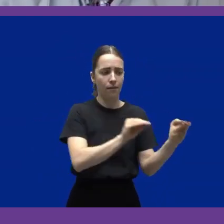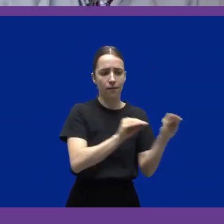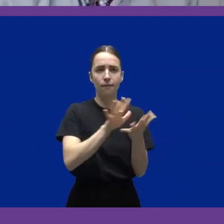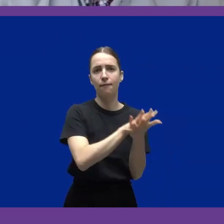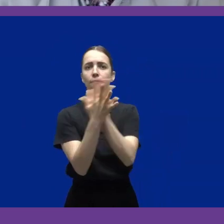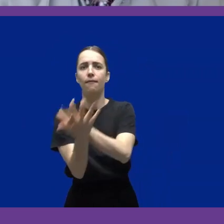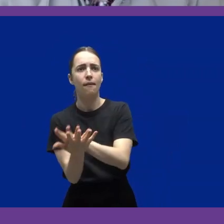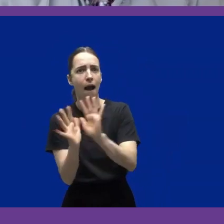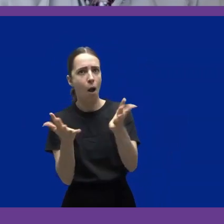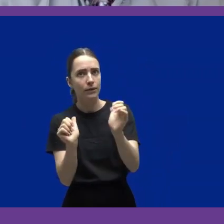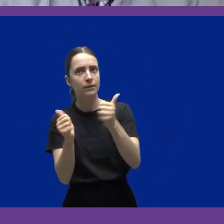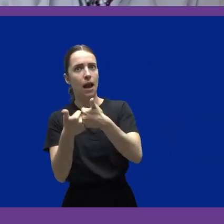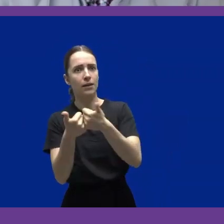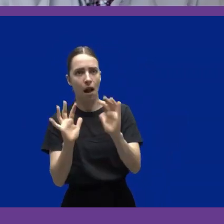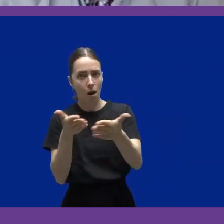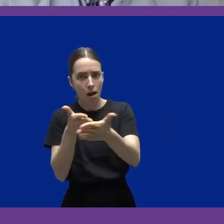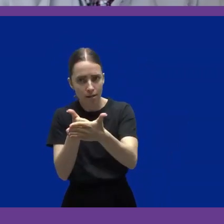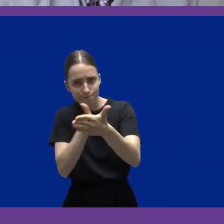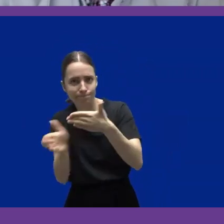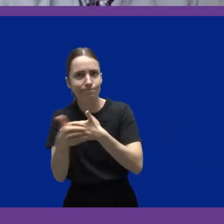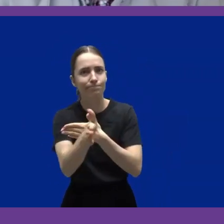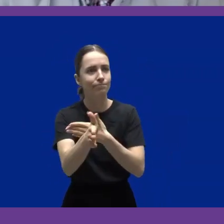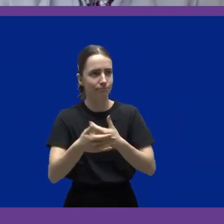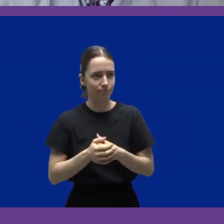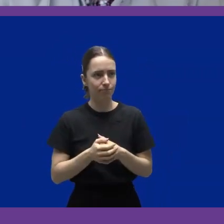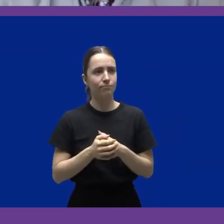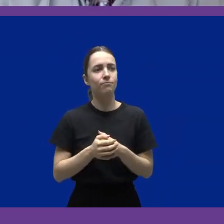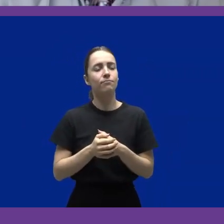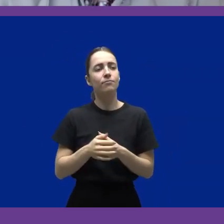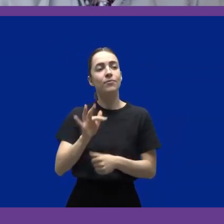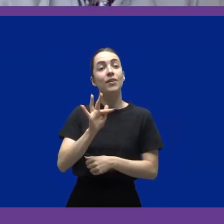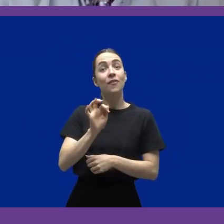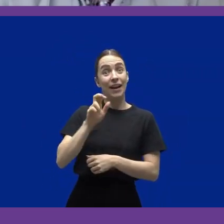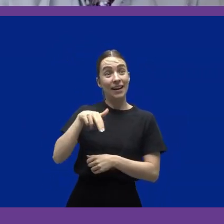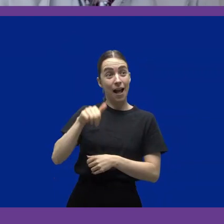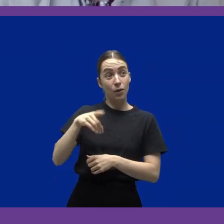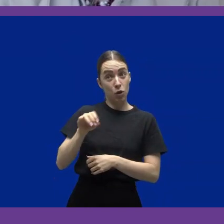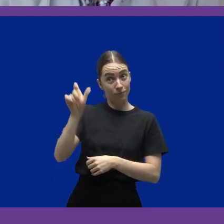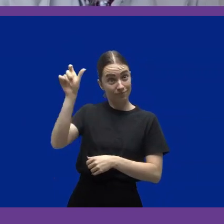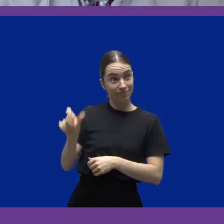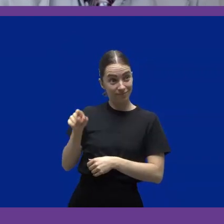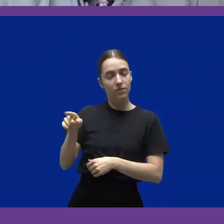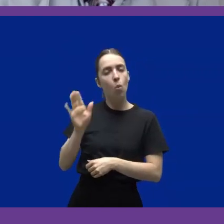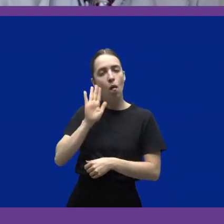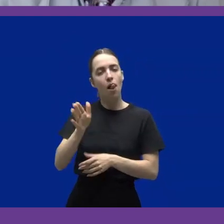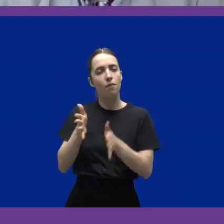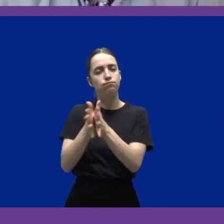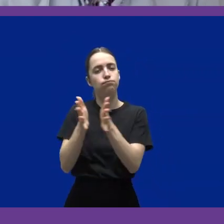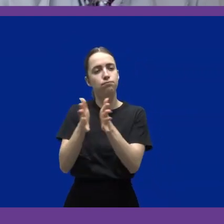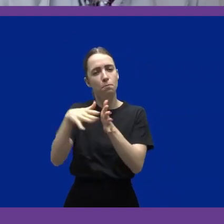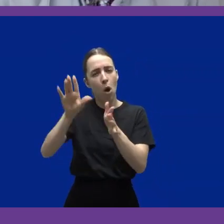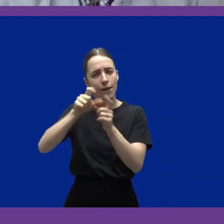developed and the expected timeline, and then we will have final question and answers. We have foreseen an